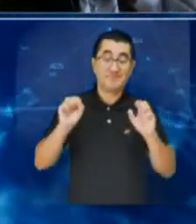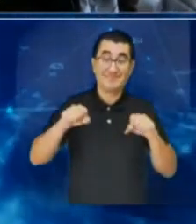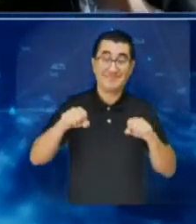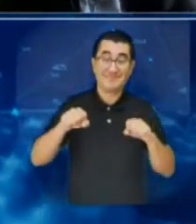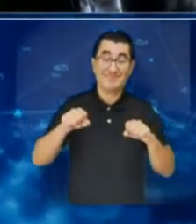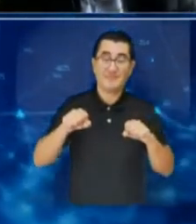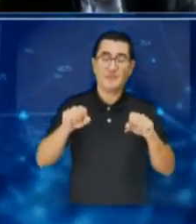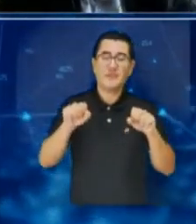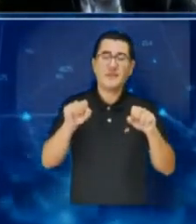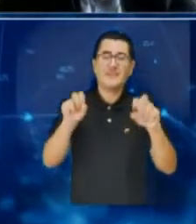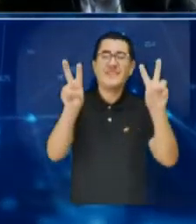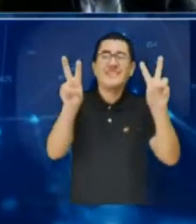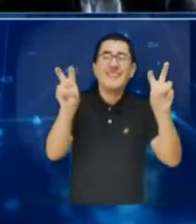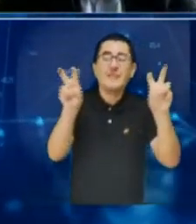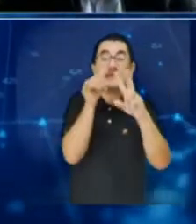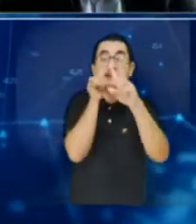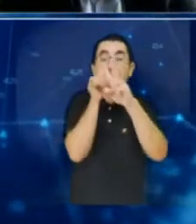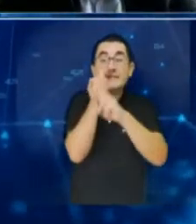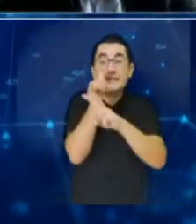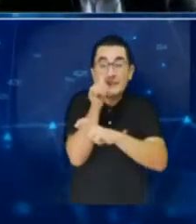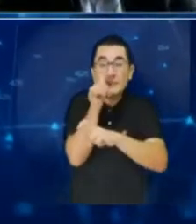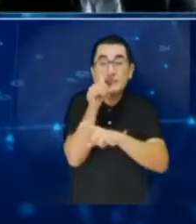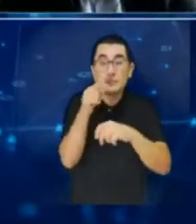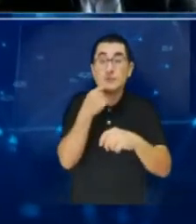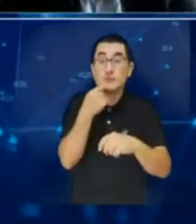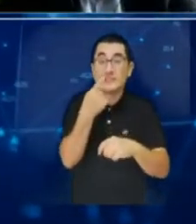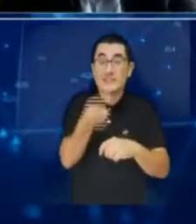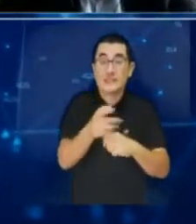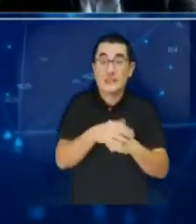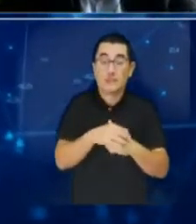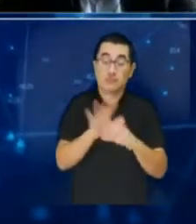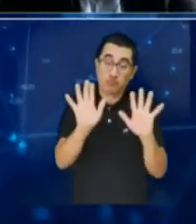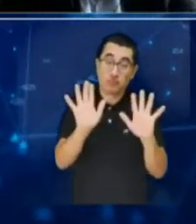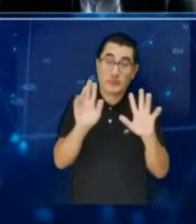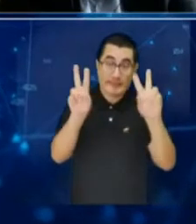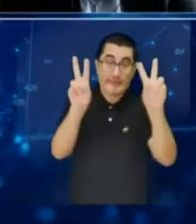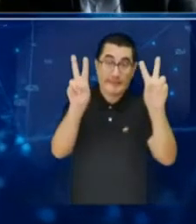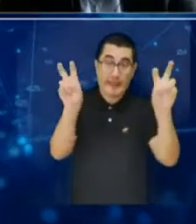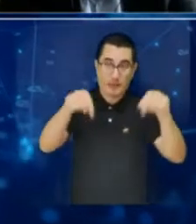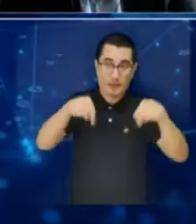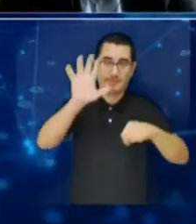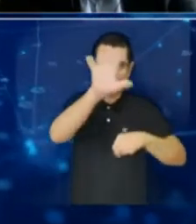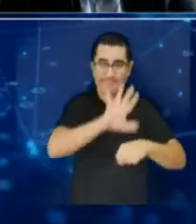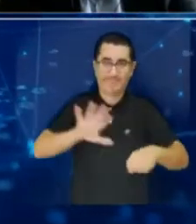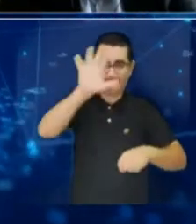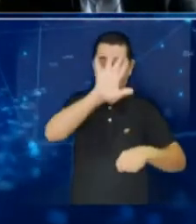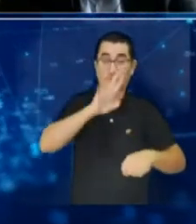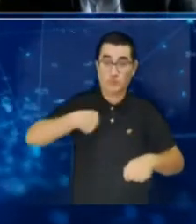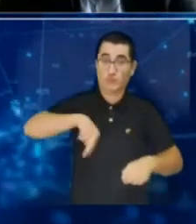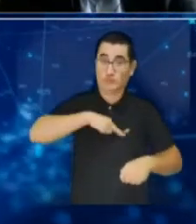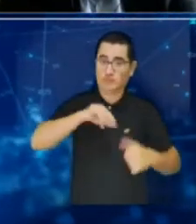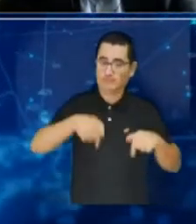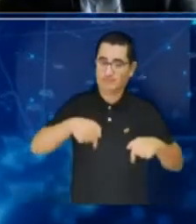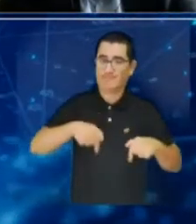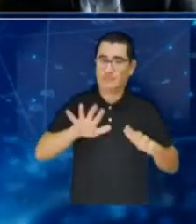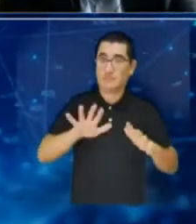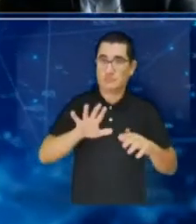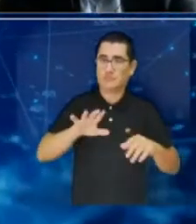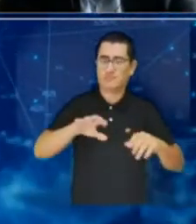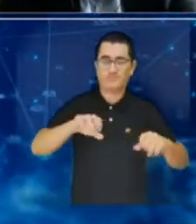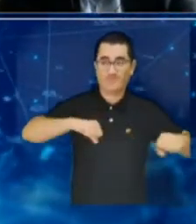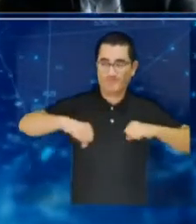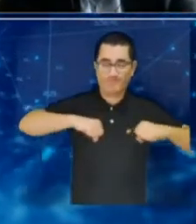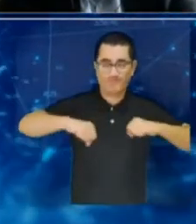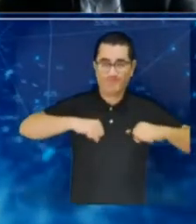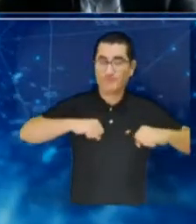Now, in respect to scientific service, science services, is something our region has